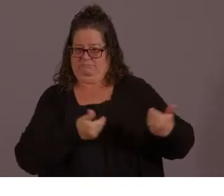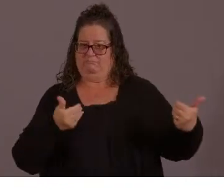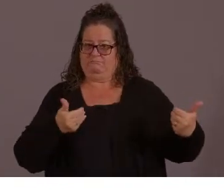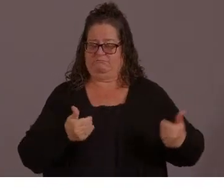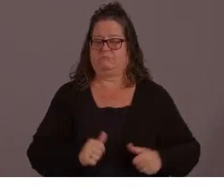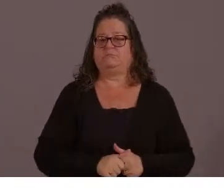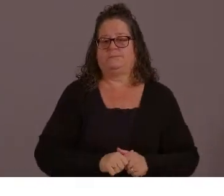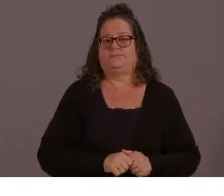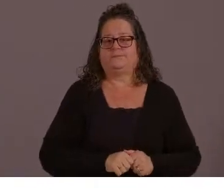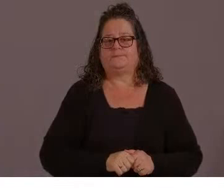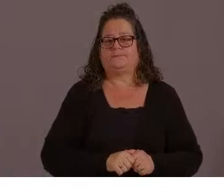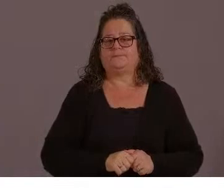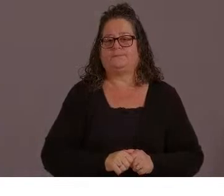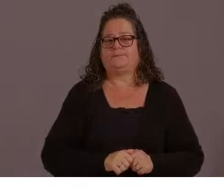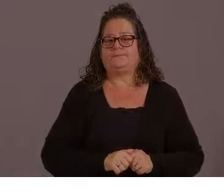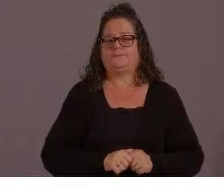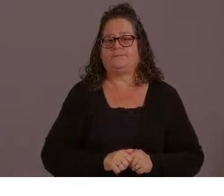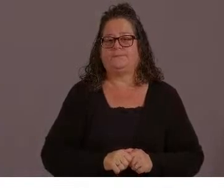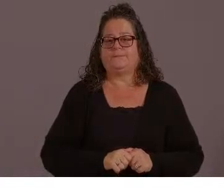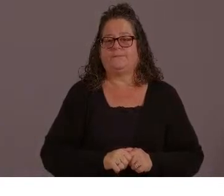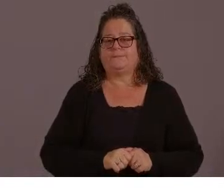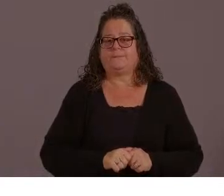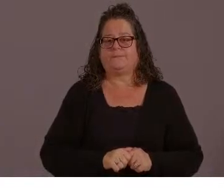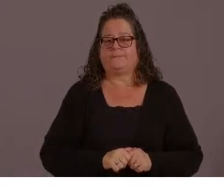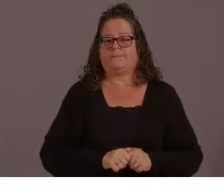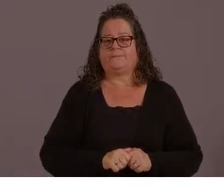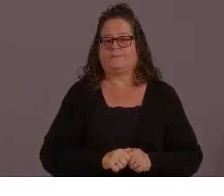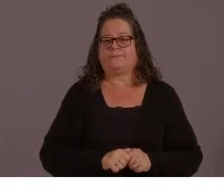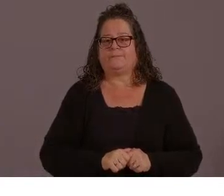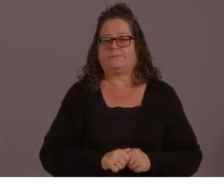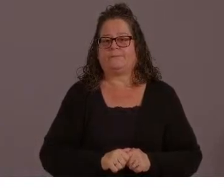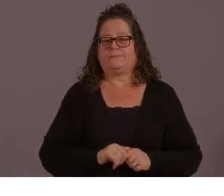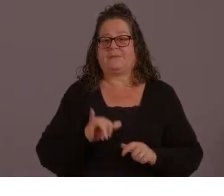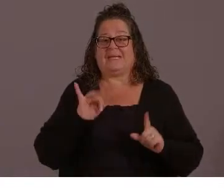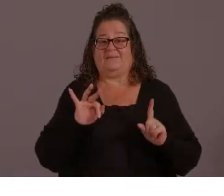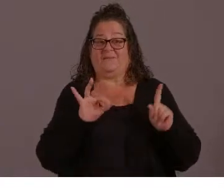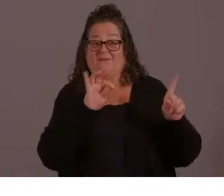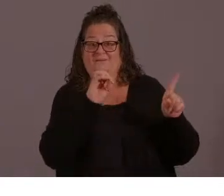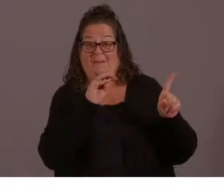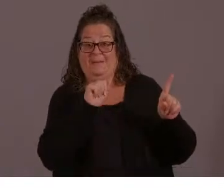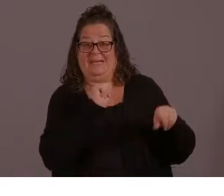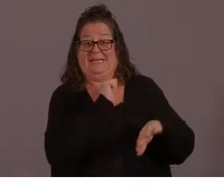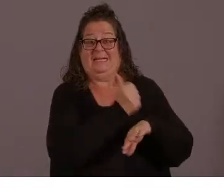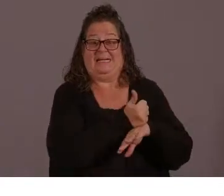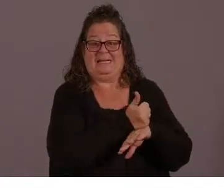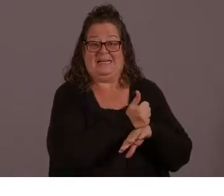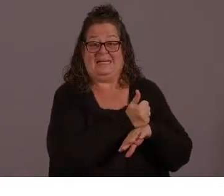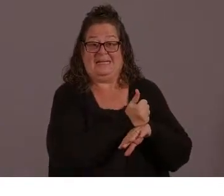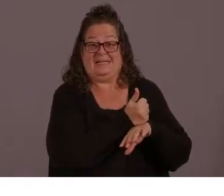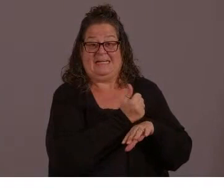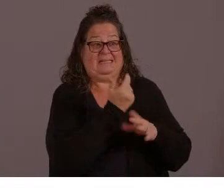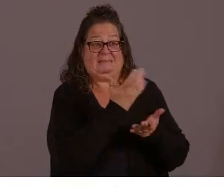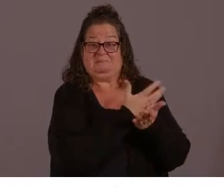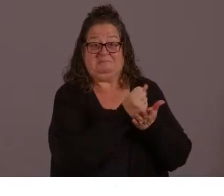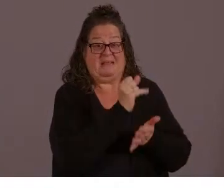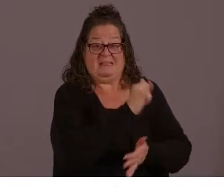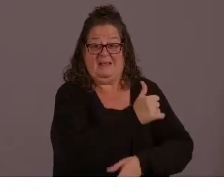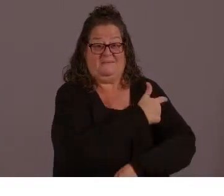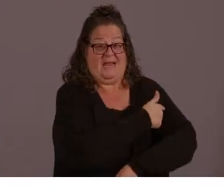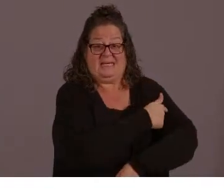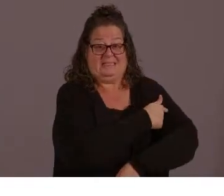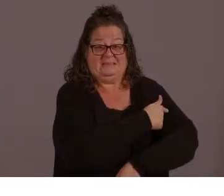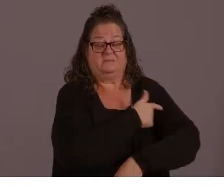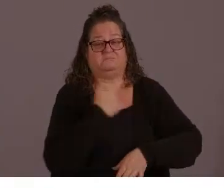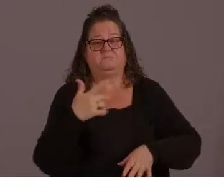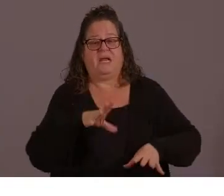the additional vaccine if it's unable to be used at this FEMA-operated pod, or if it is, if they are unable